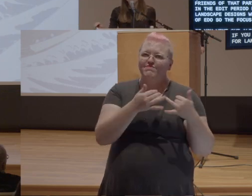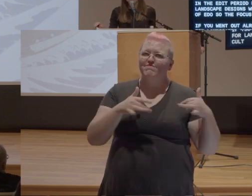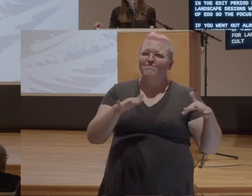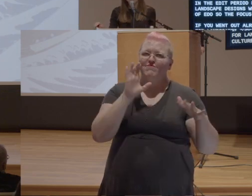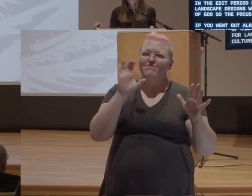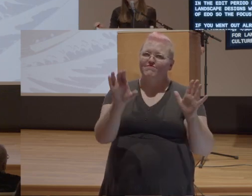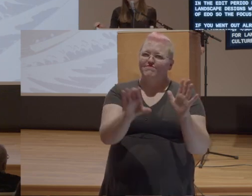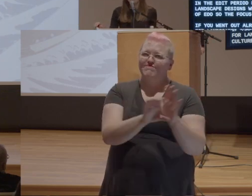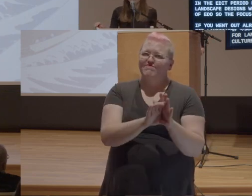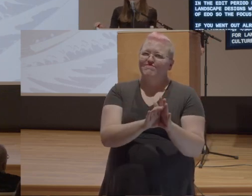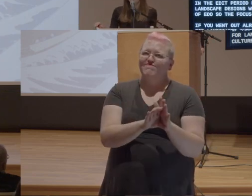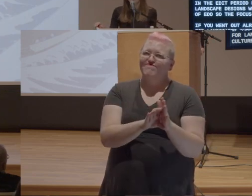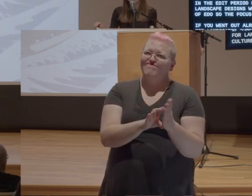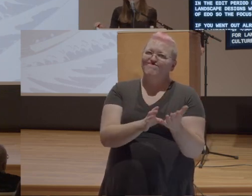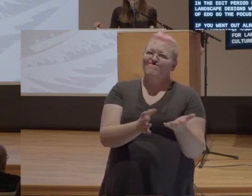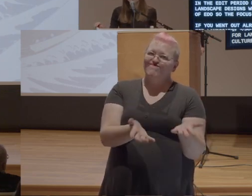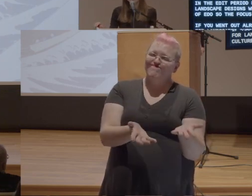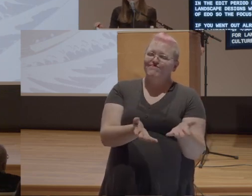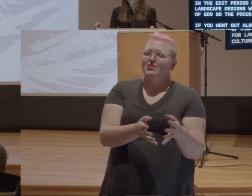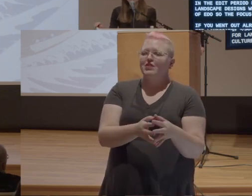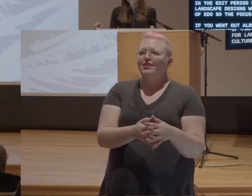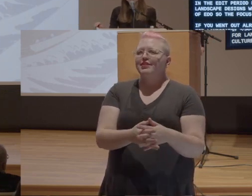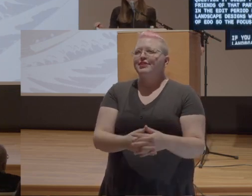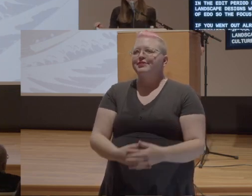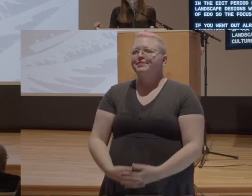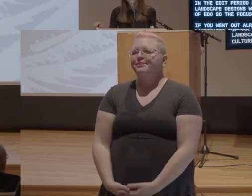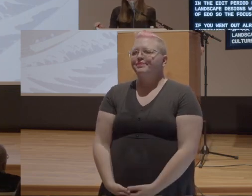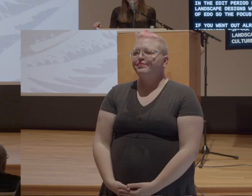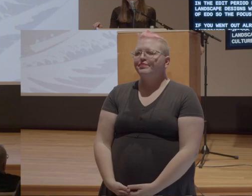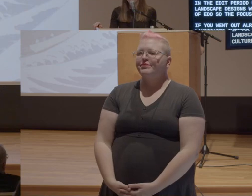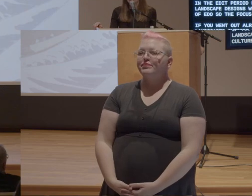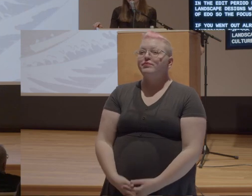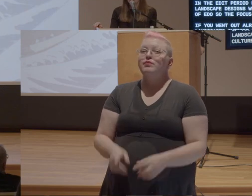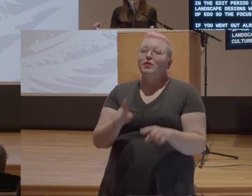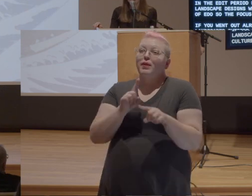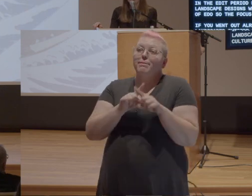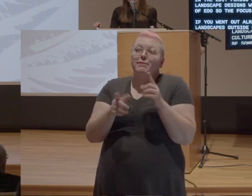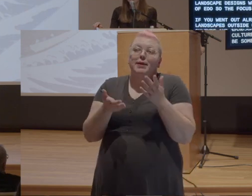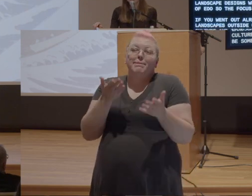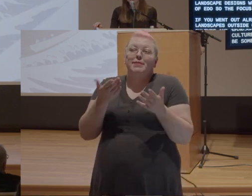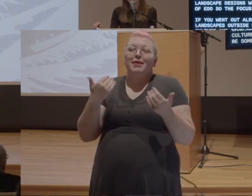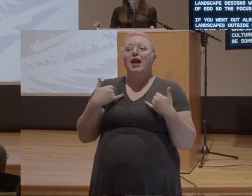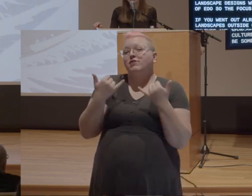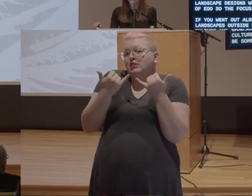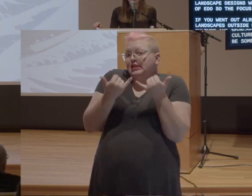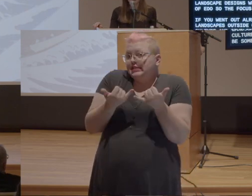and civilization as such. But there might be some contemporary